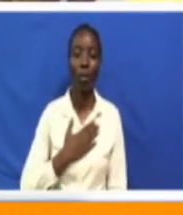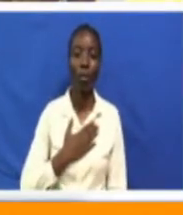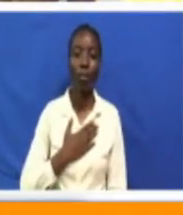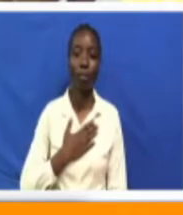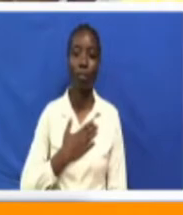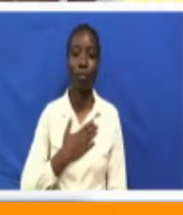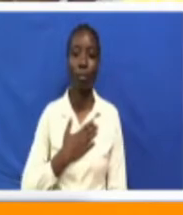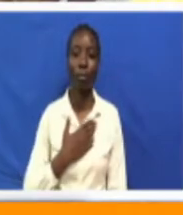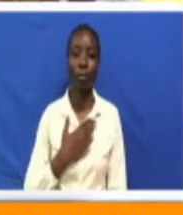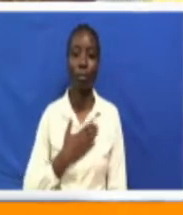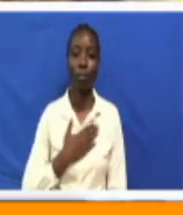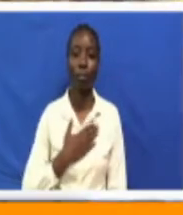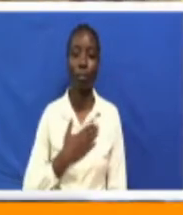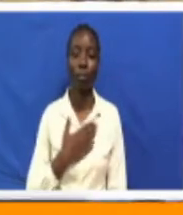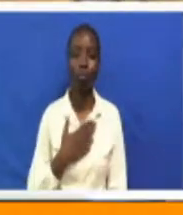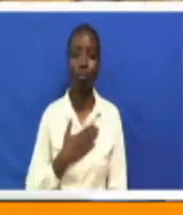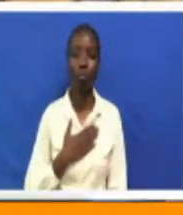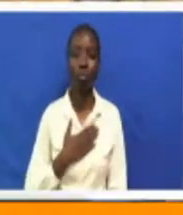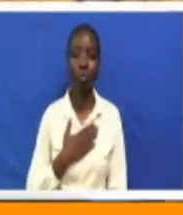foreign